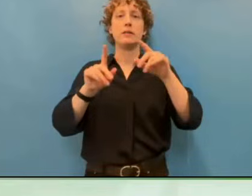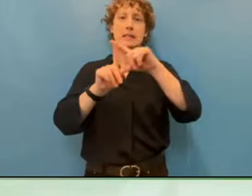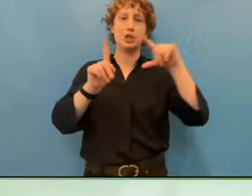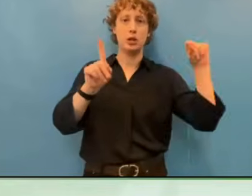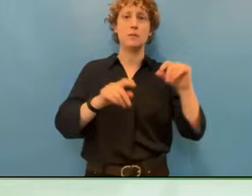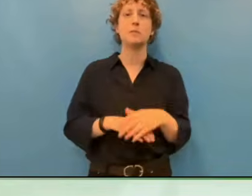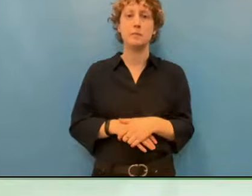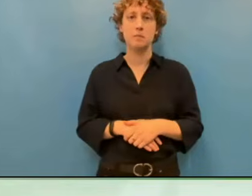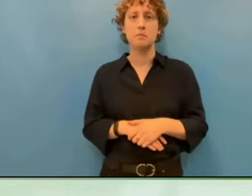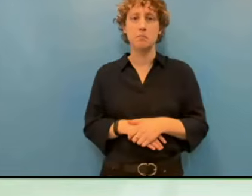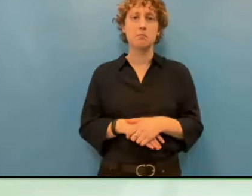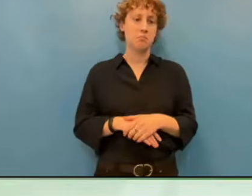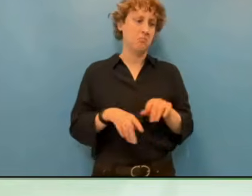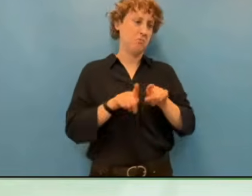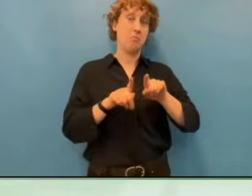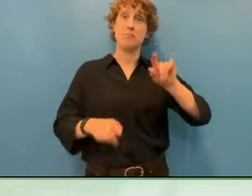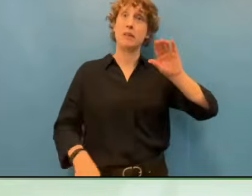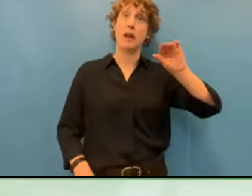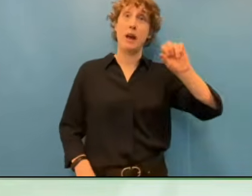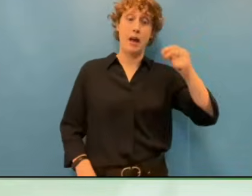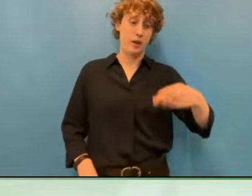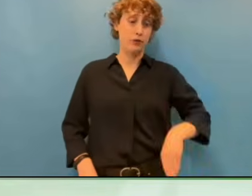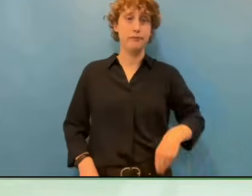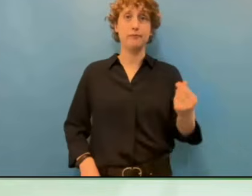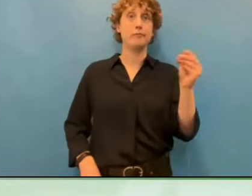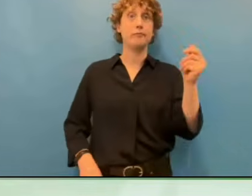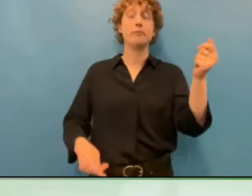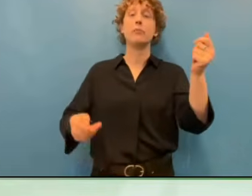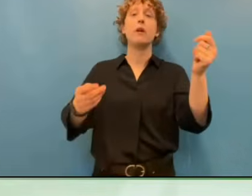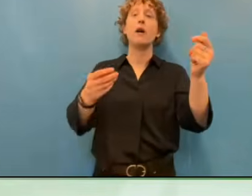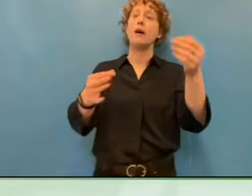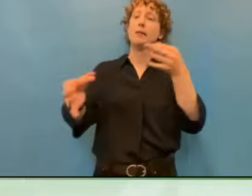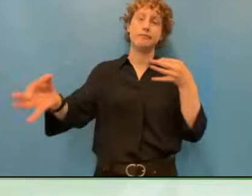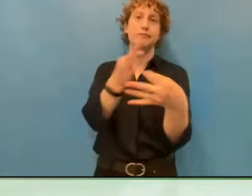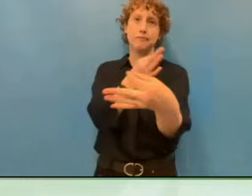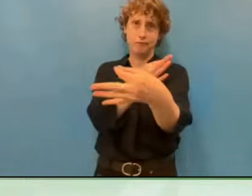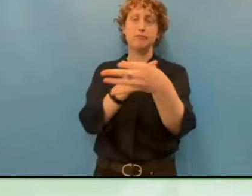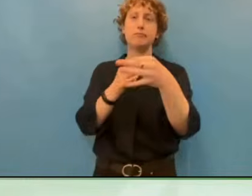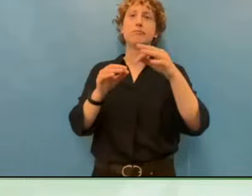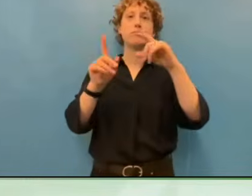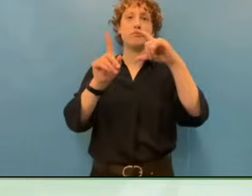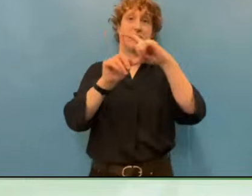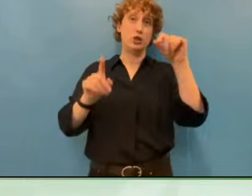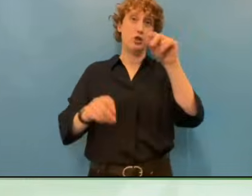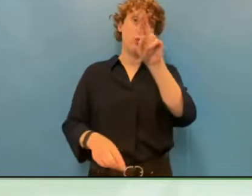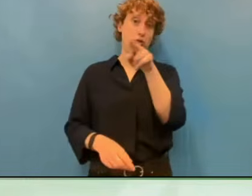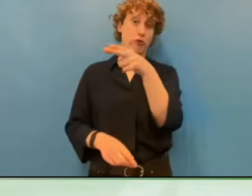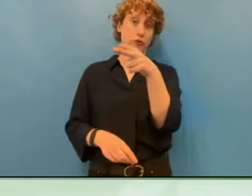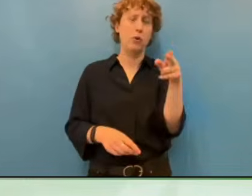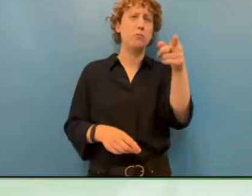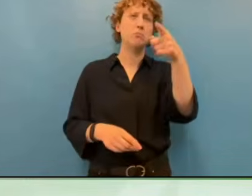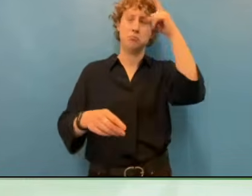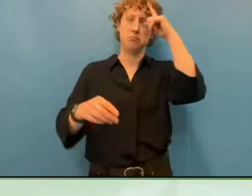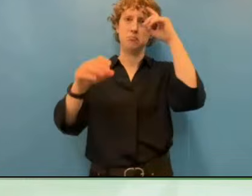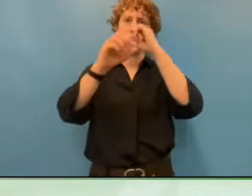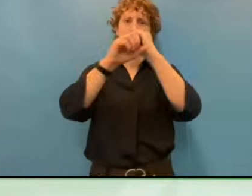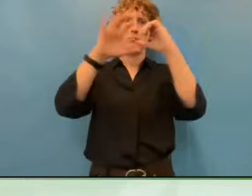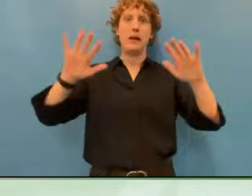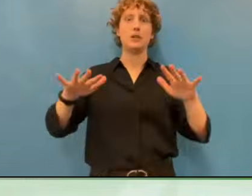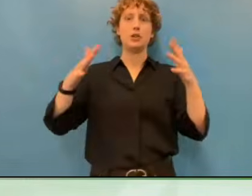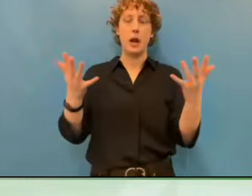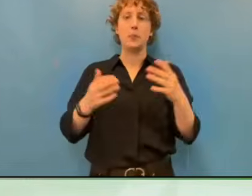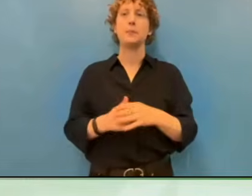cash is not reaching out today, and that's in the digital sphere. If you want to imagine that, the public